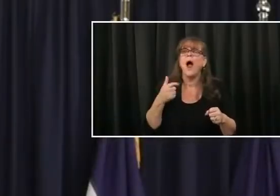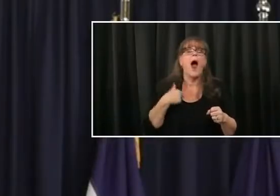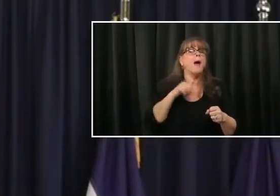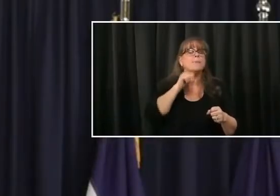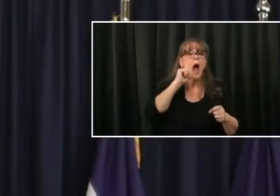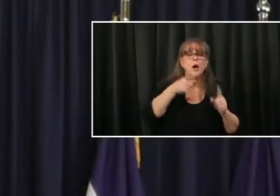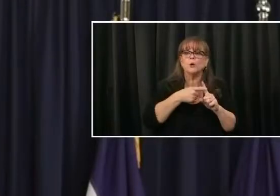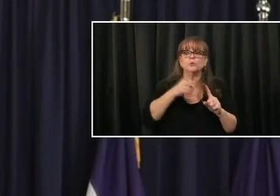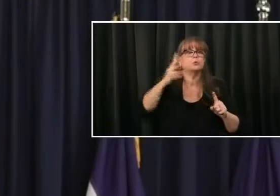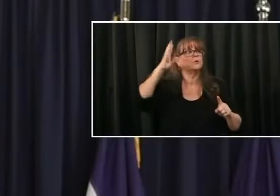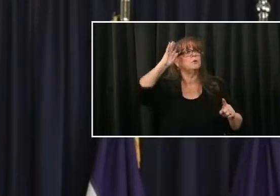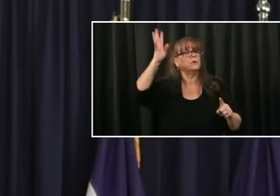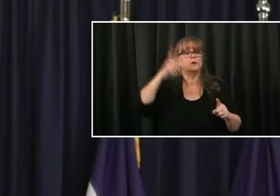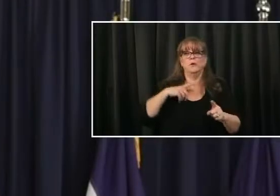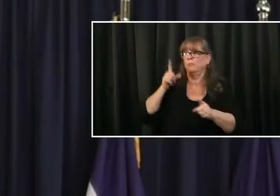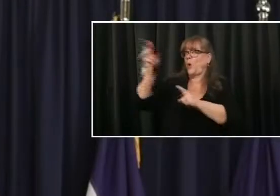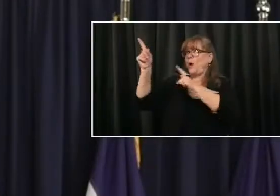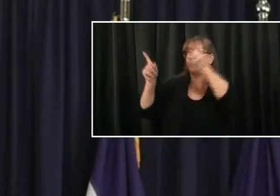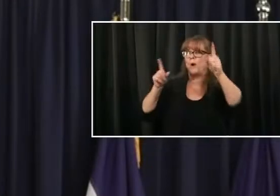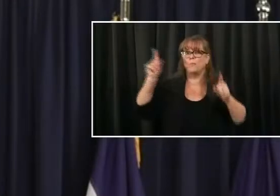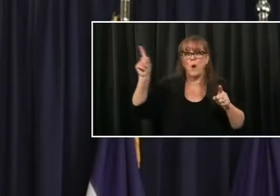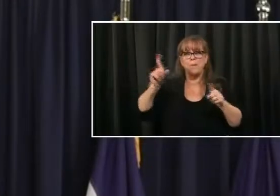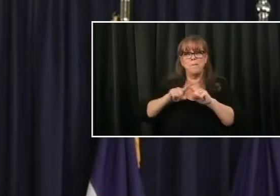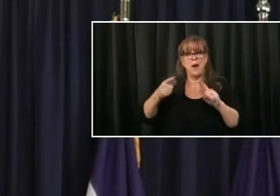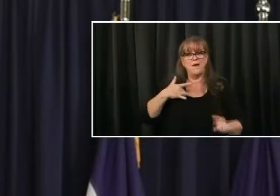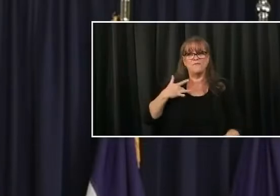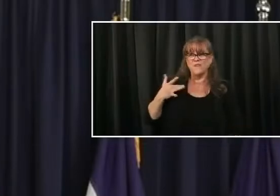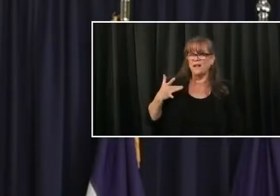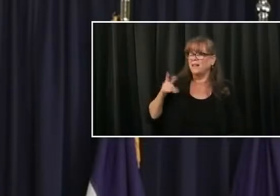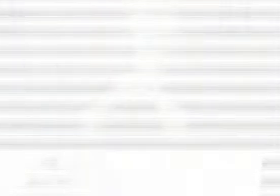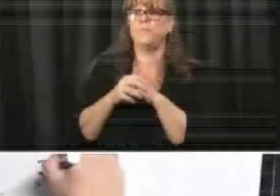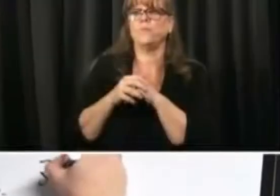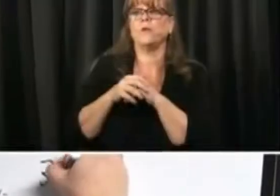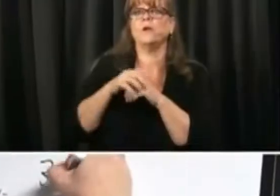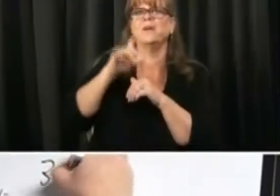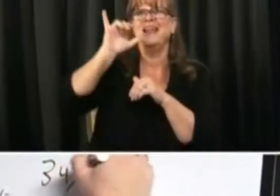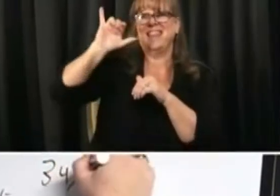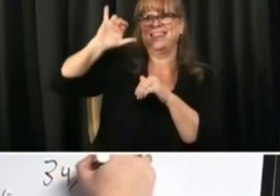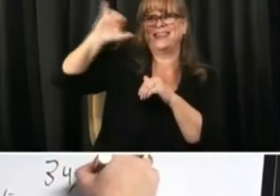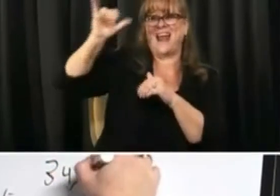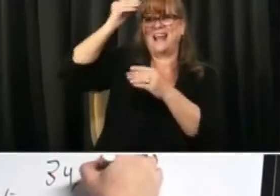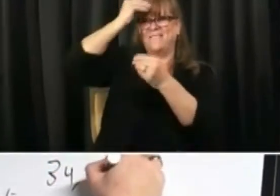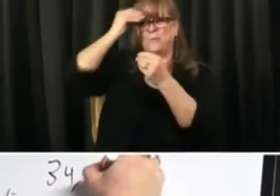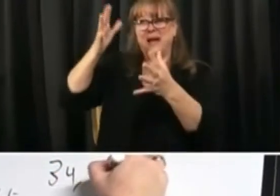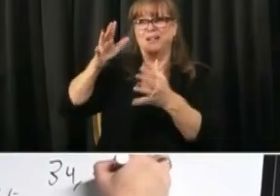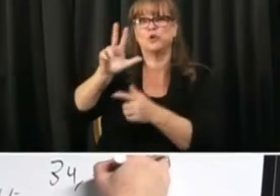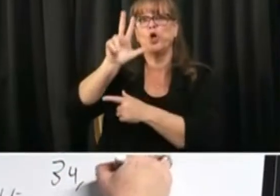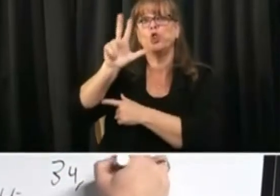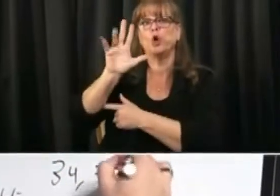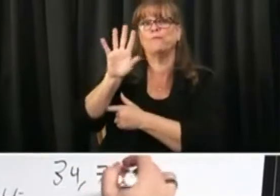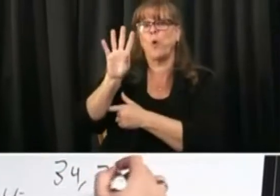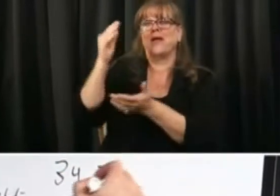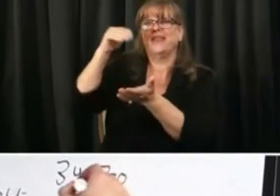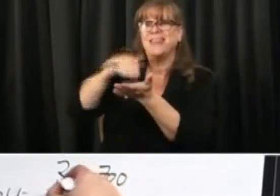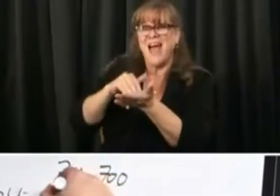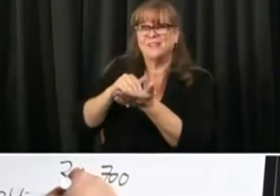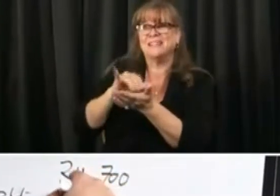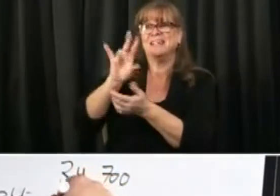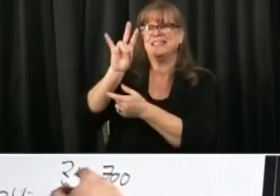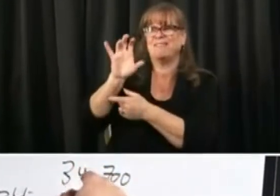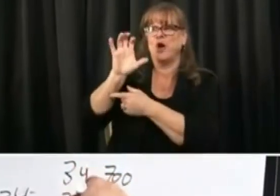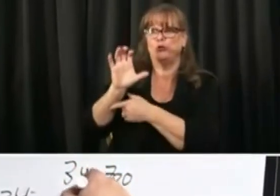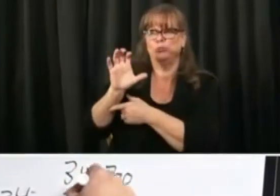it's gross incompetence. I'm not going to attribute a motive of vengeance. 34,000. 700. It has the state